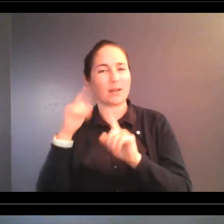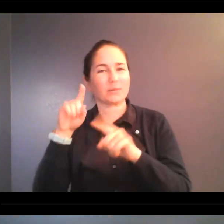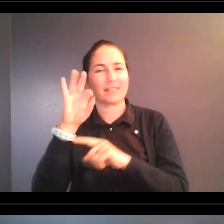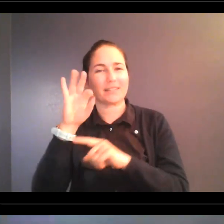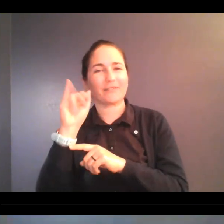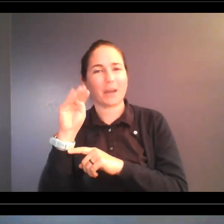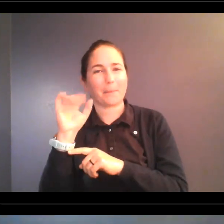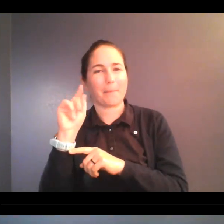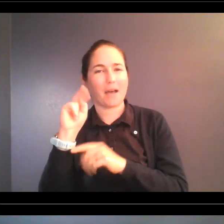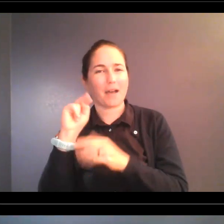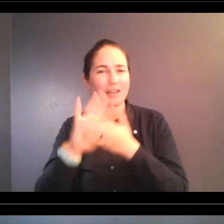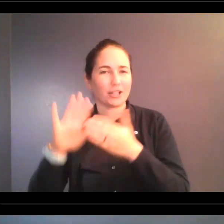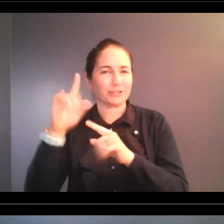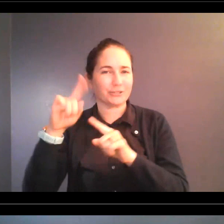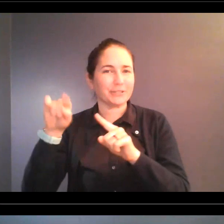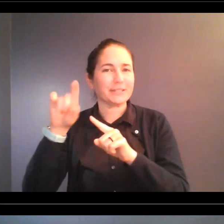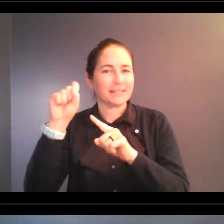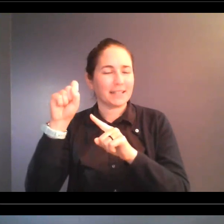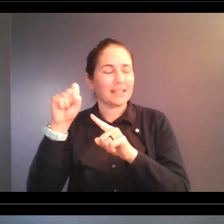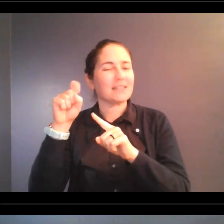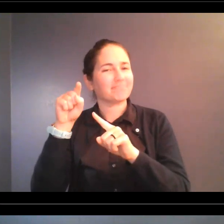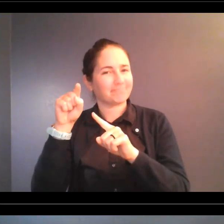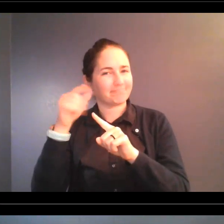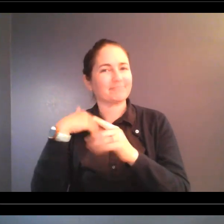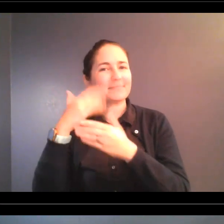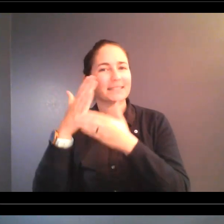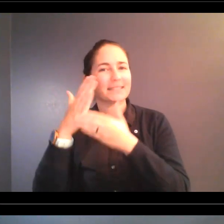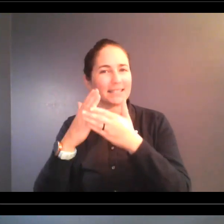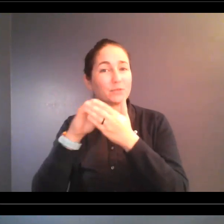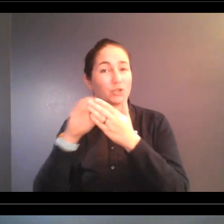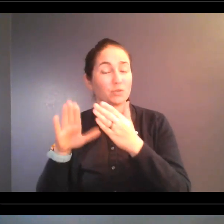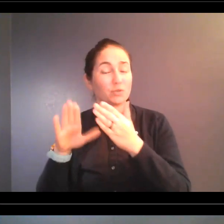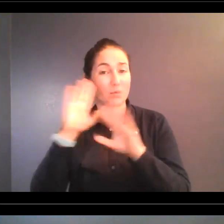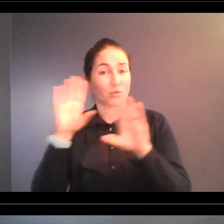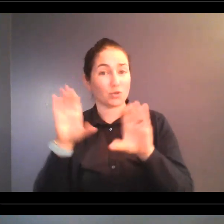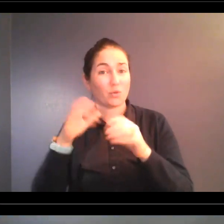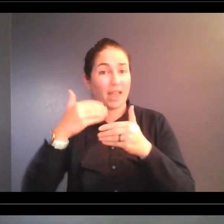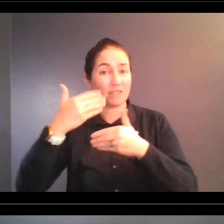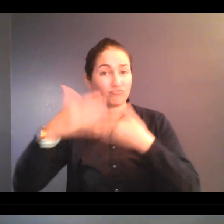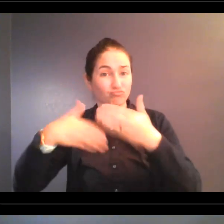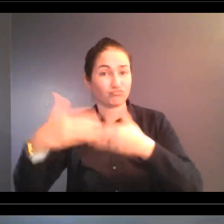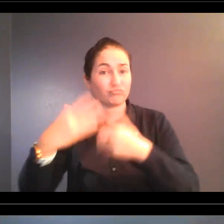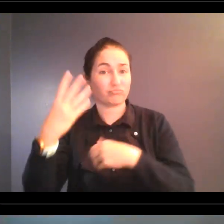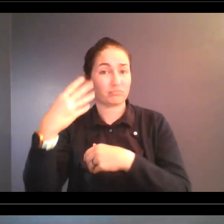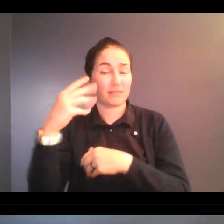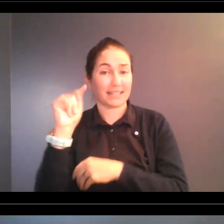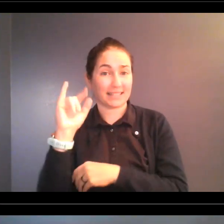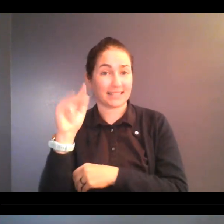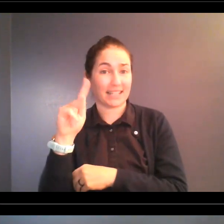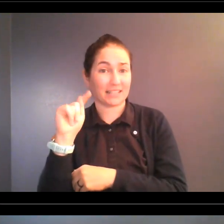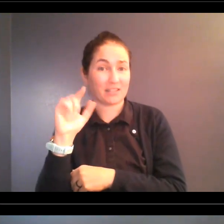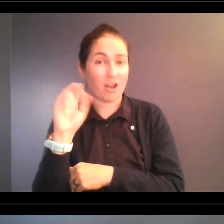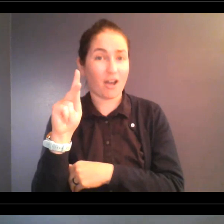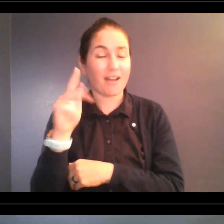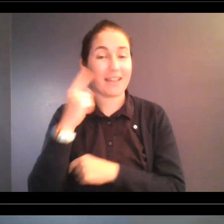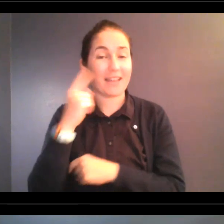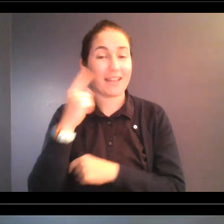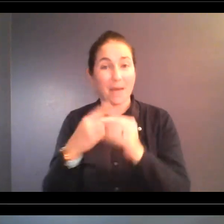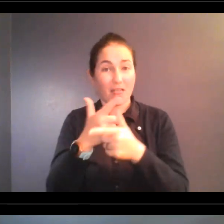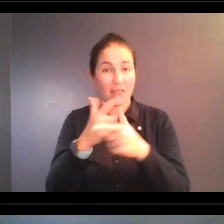Fott did have students make like series of TikTok videos, I think, about